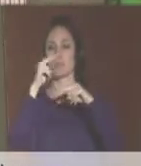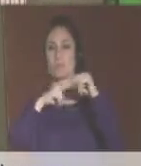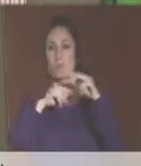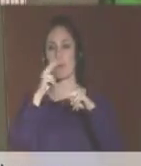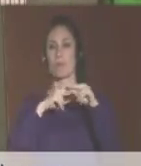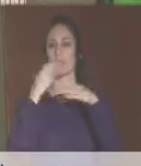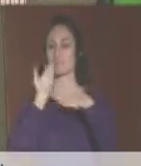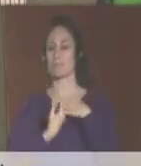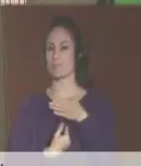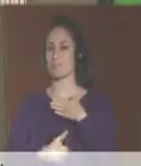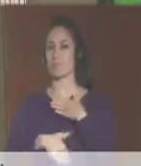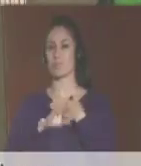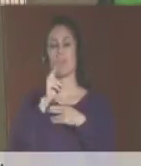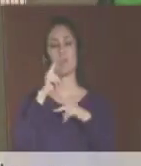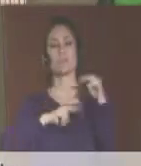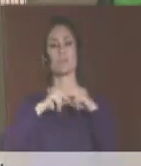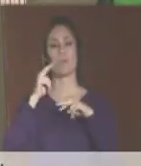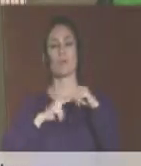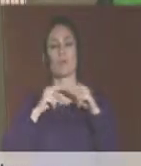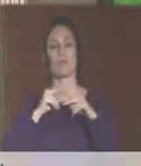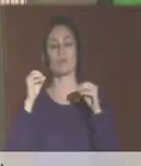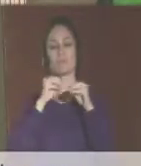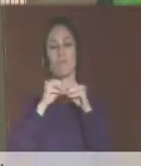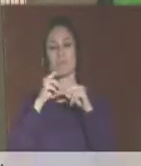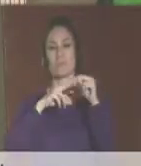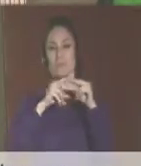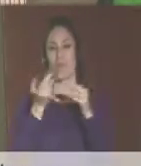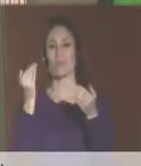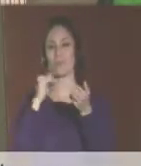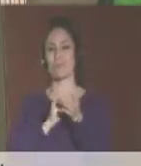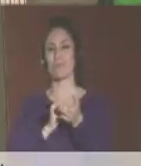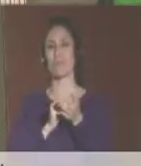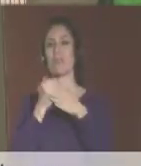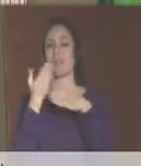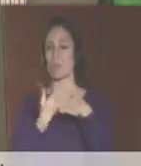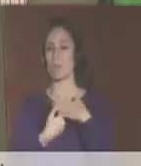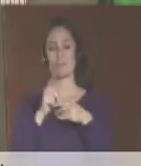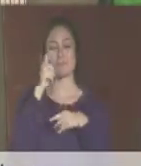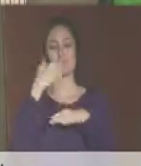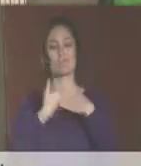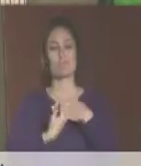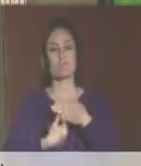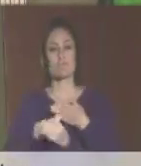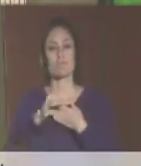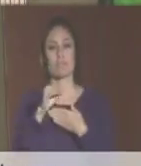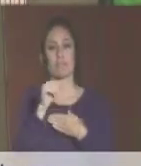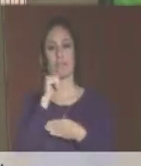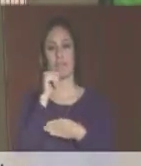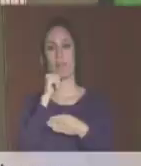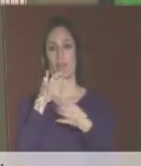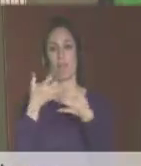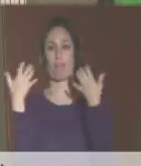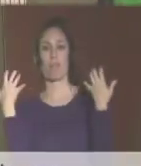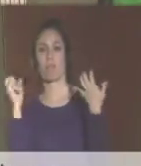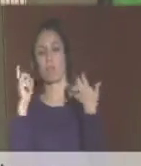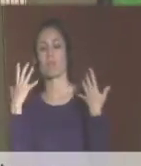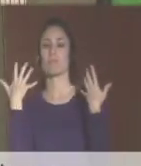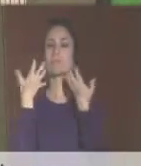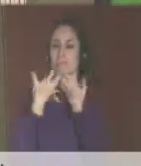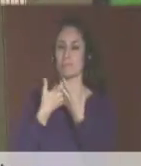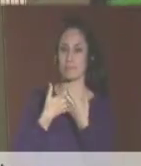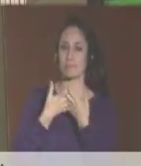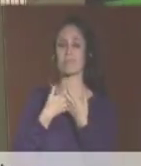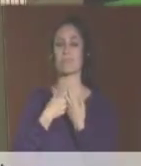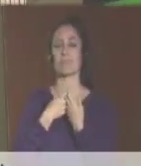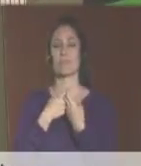works and the issue of resilience works. Sustainability is not associated